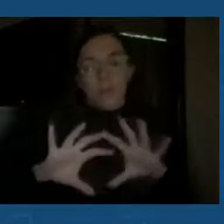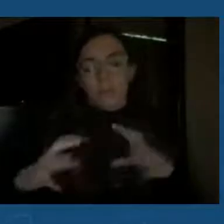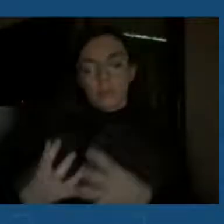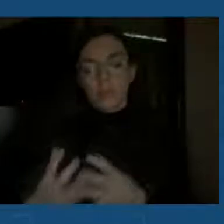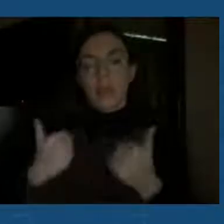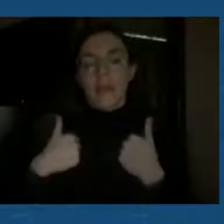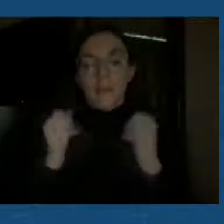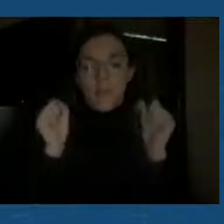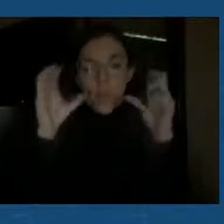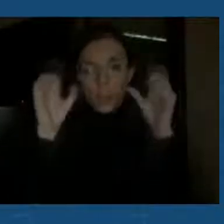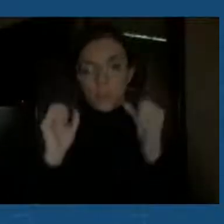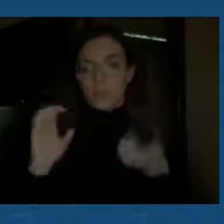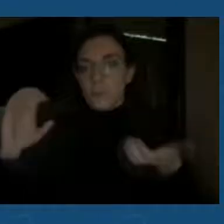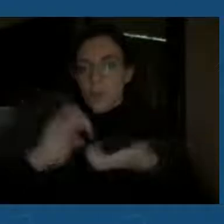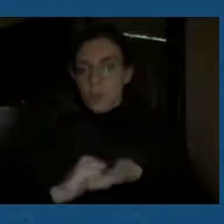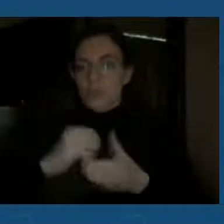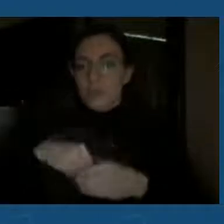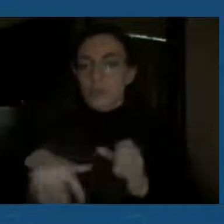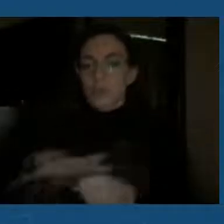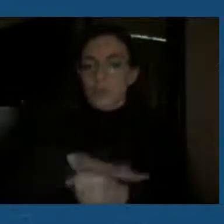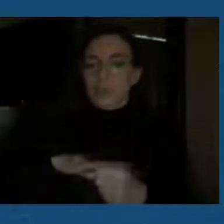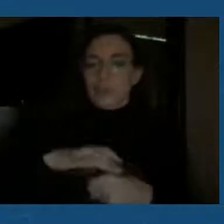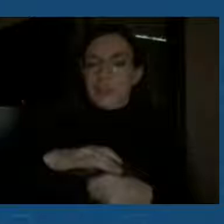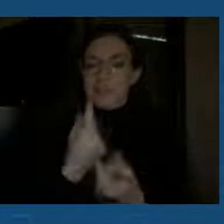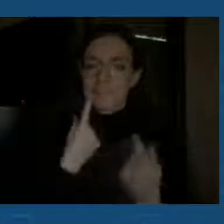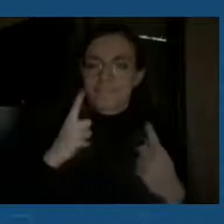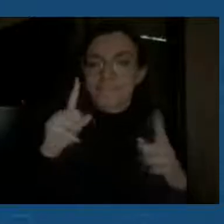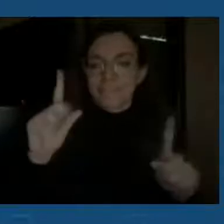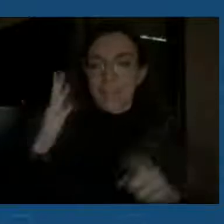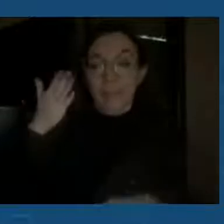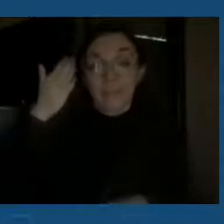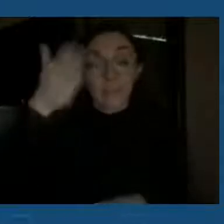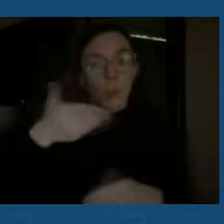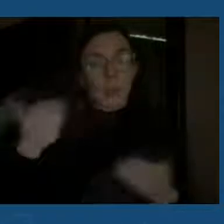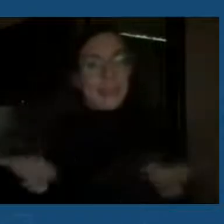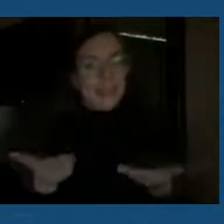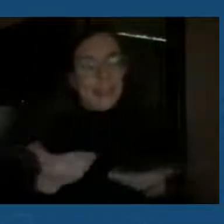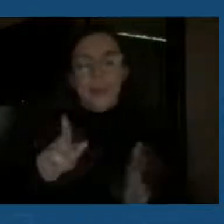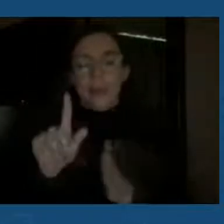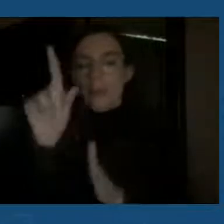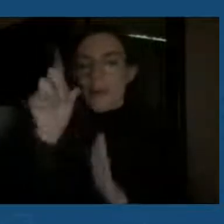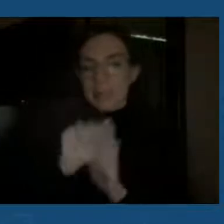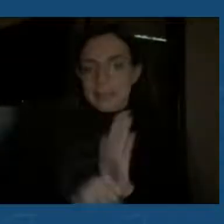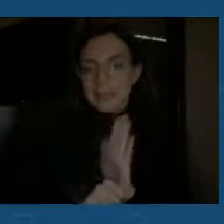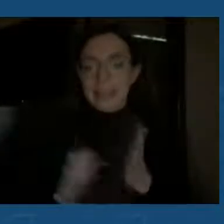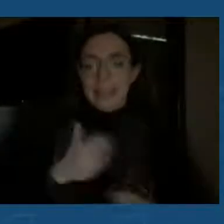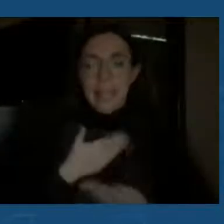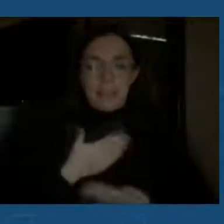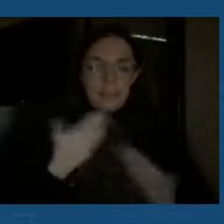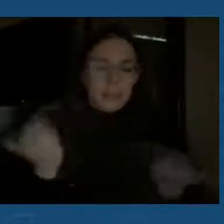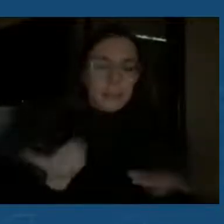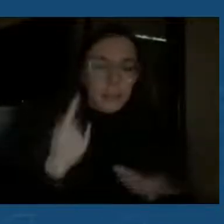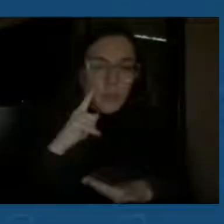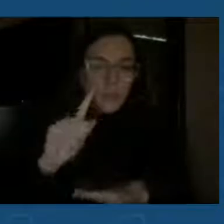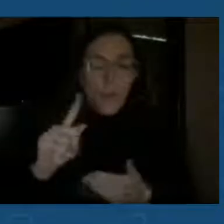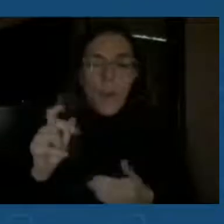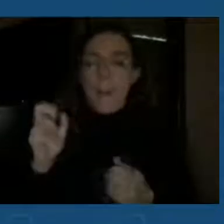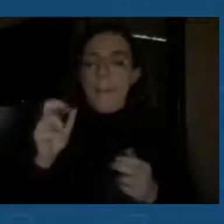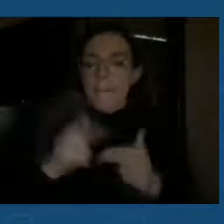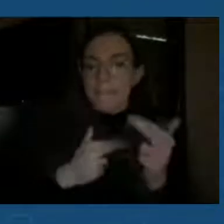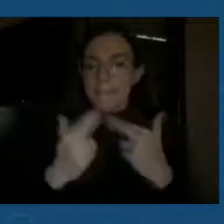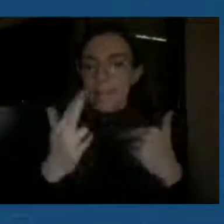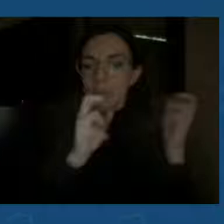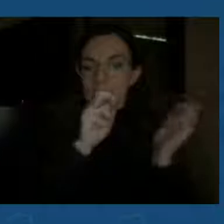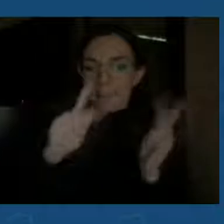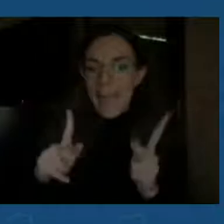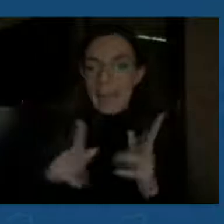region which has made this possible. The future is here, and Upstate is happy to be part of our region's Build Back Better Regional